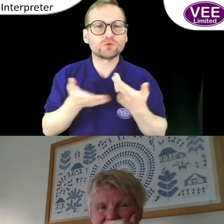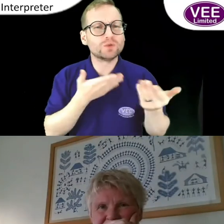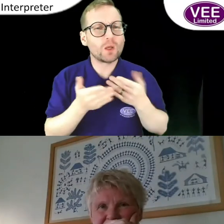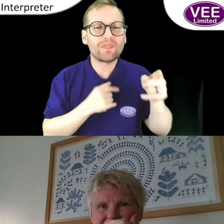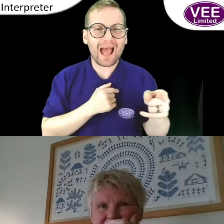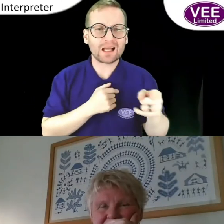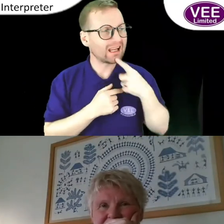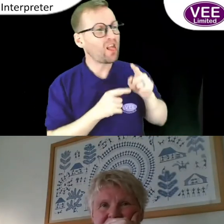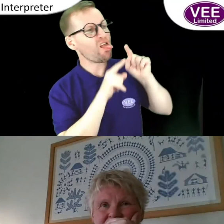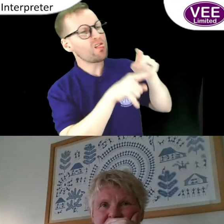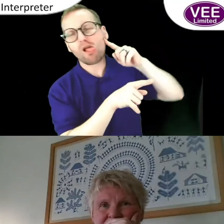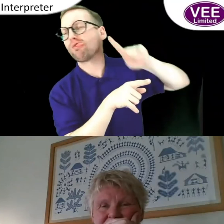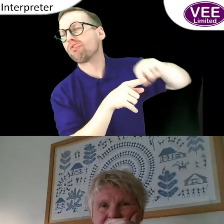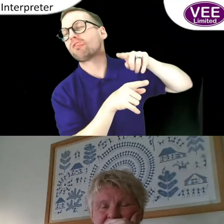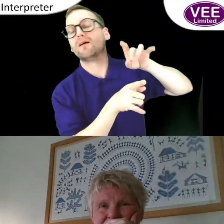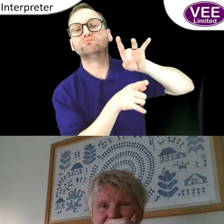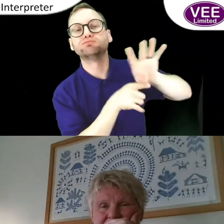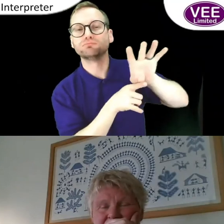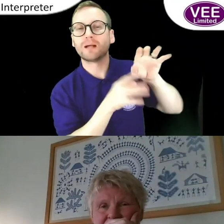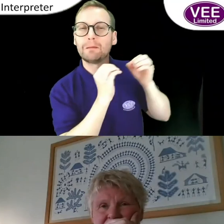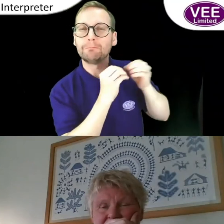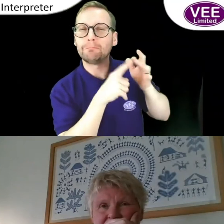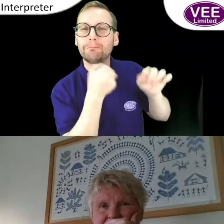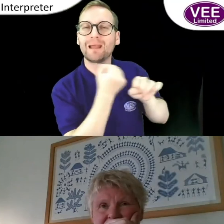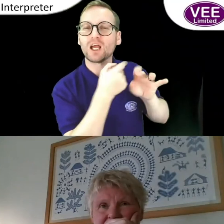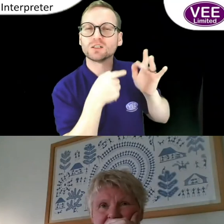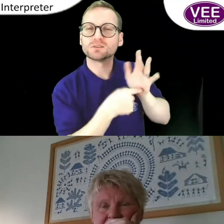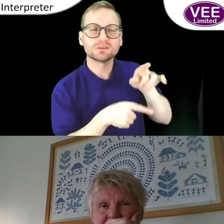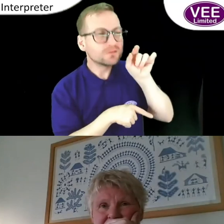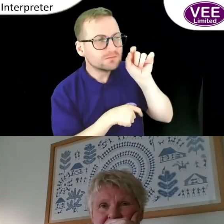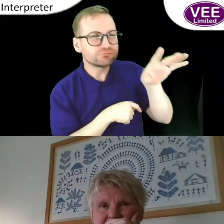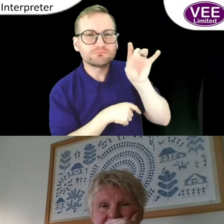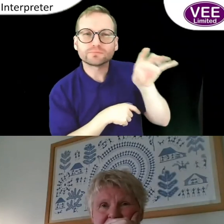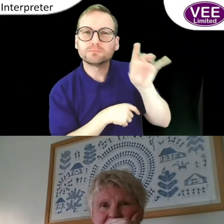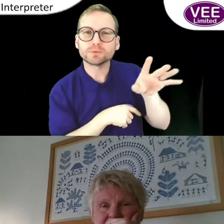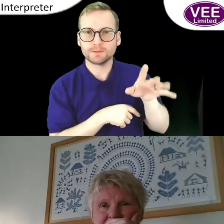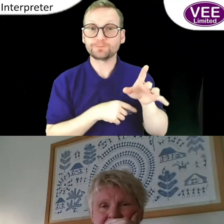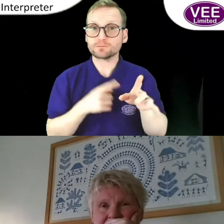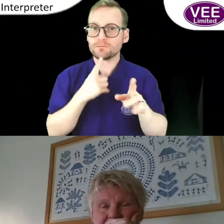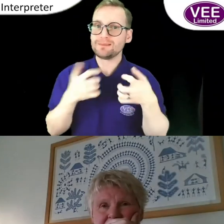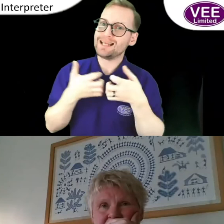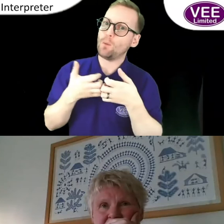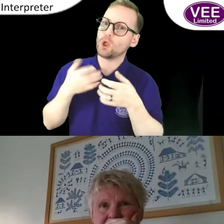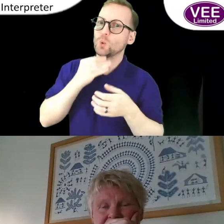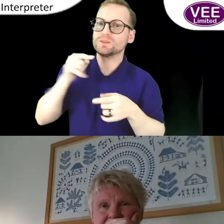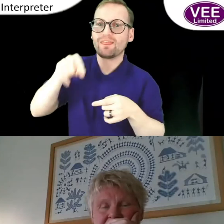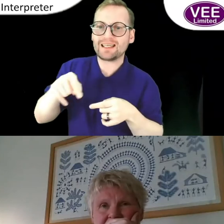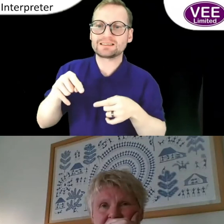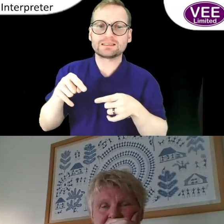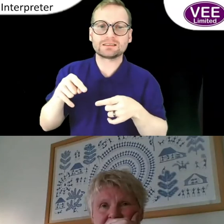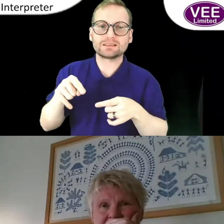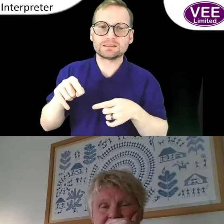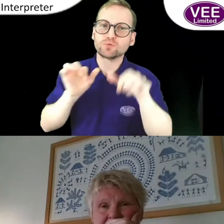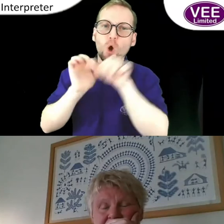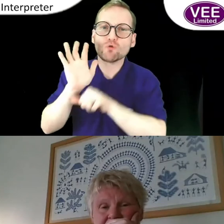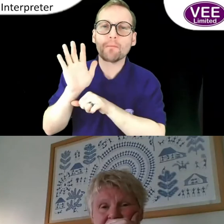people bigots, and hopefully through these discussion and debate that we can provoke with this programme, we'll be able to do